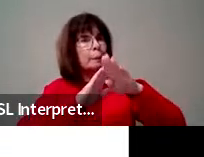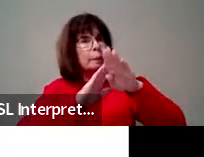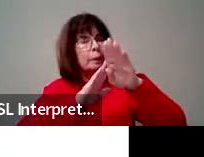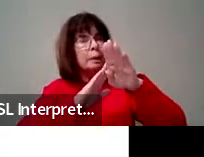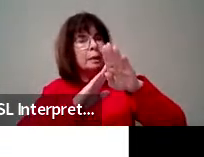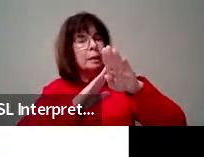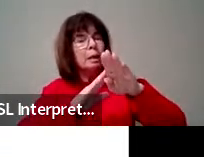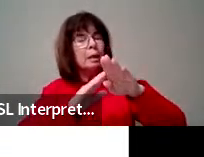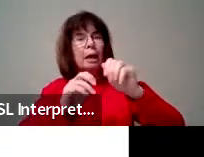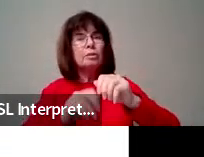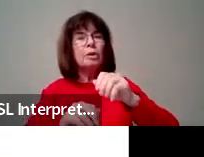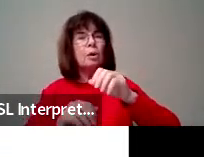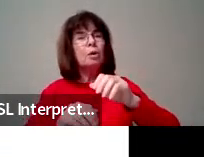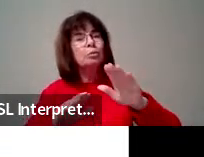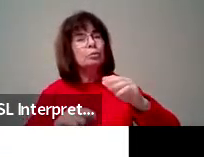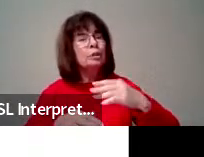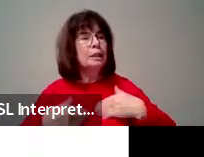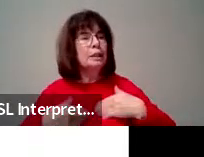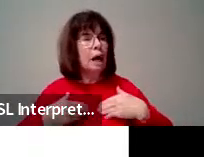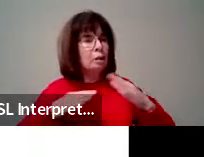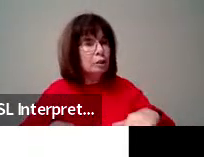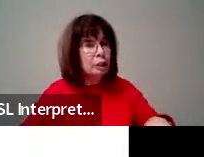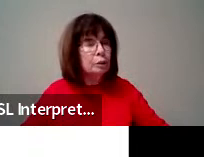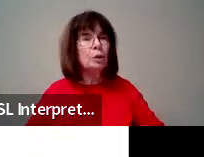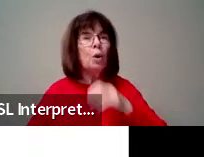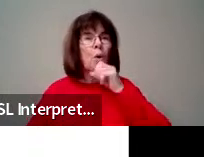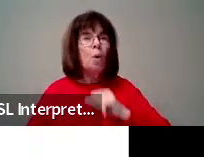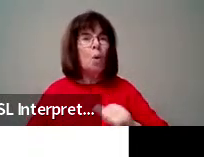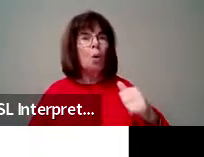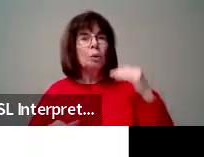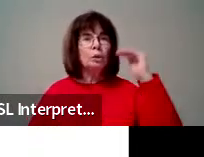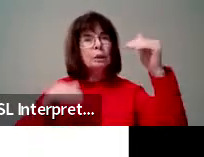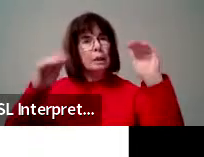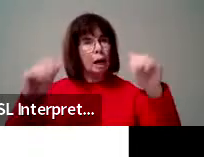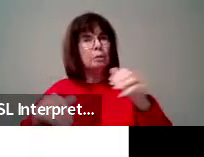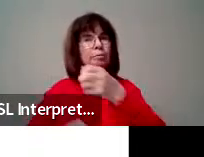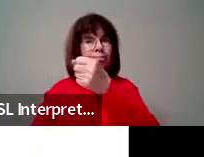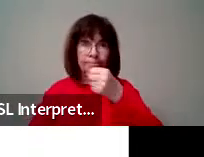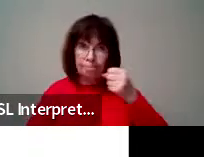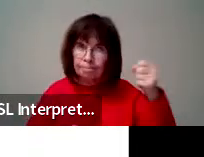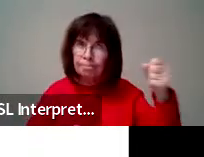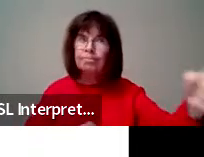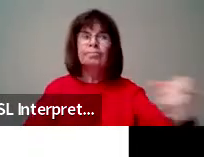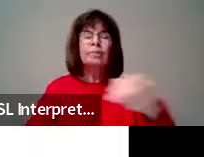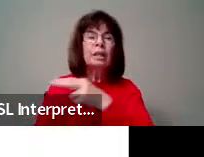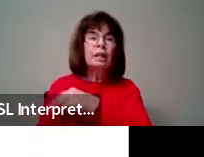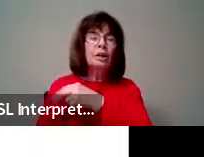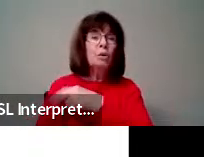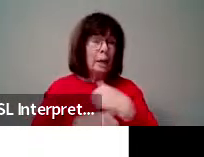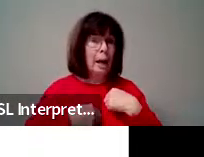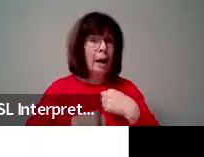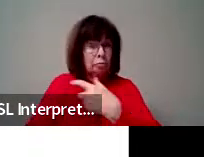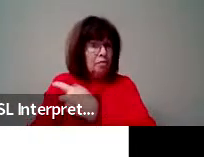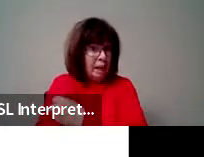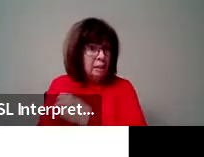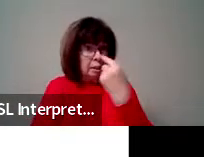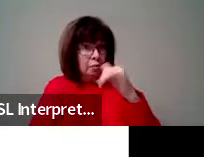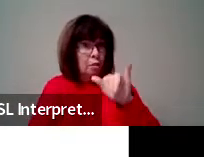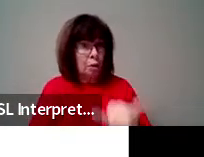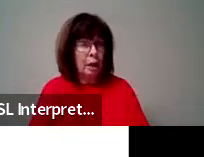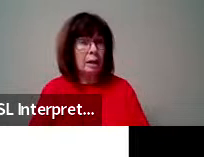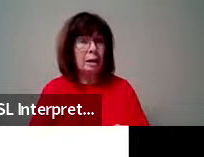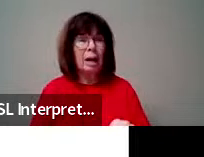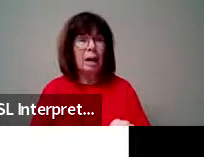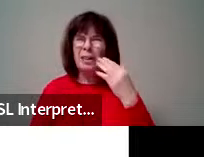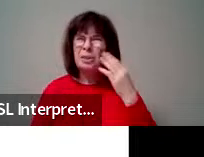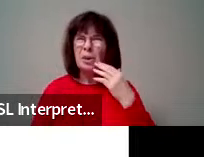older adults in the hospital. We do have a vaccine for flu. I don't have data on it today, but we know we're actually seeing